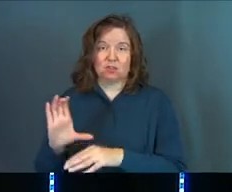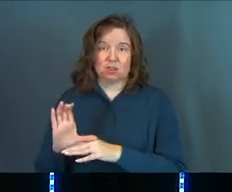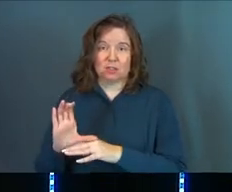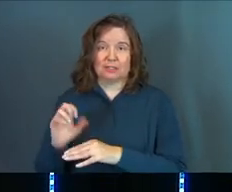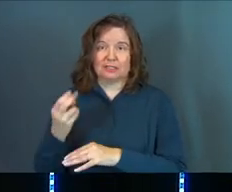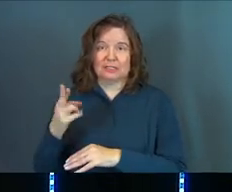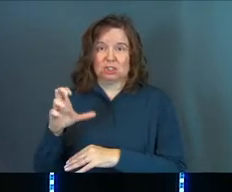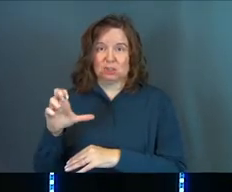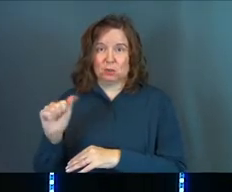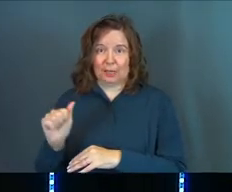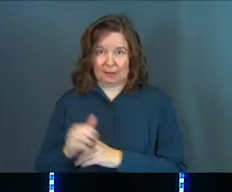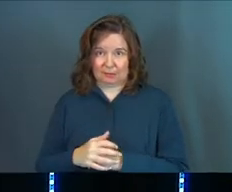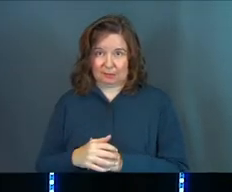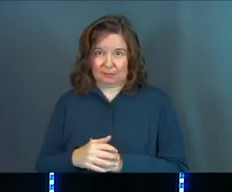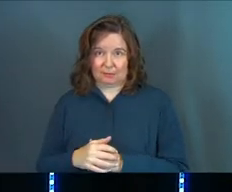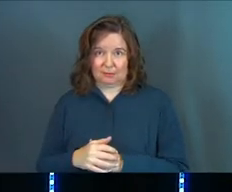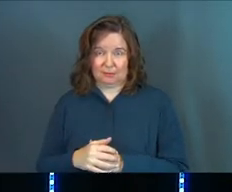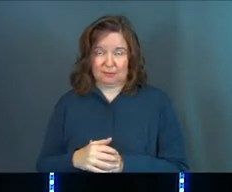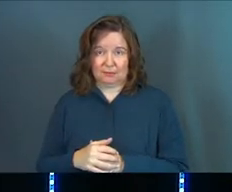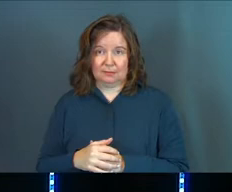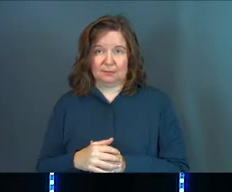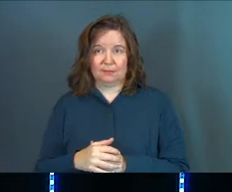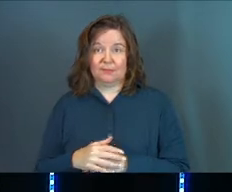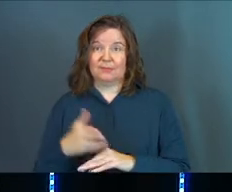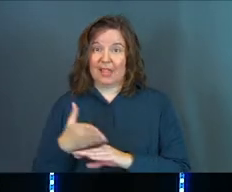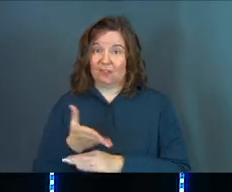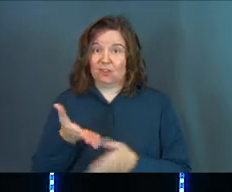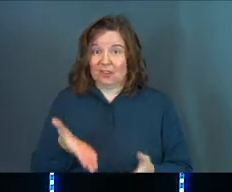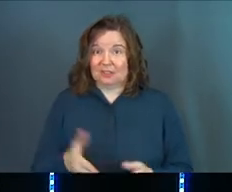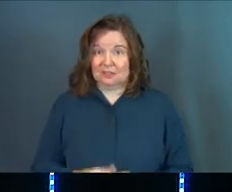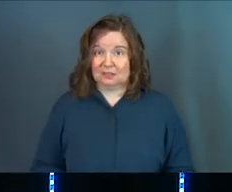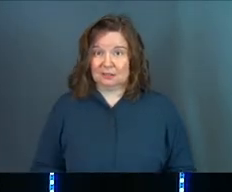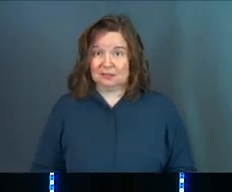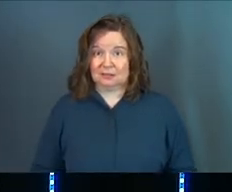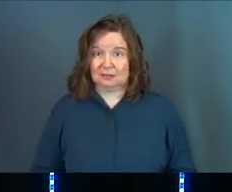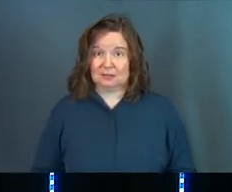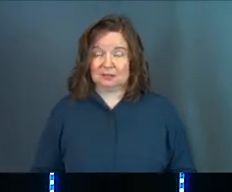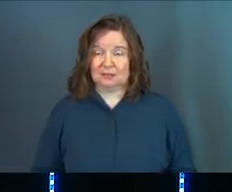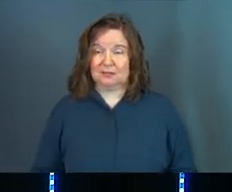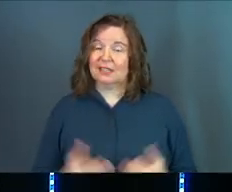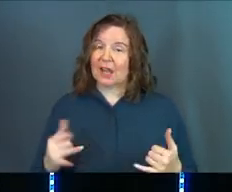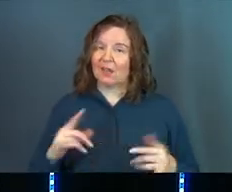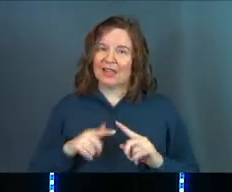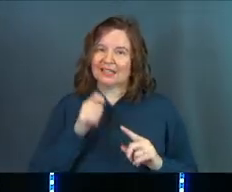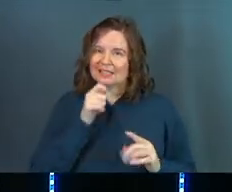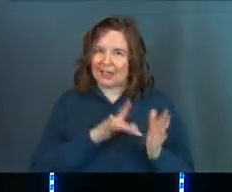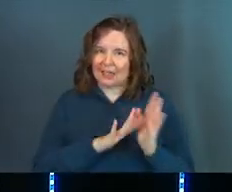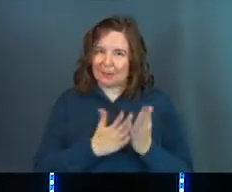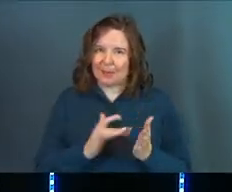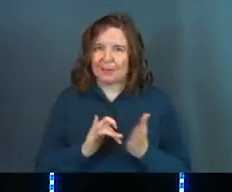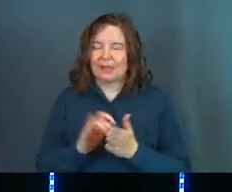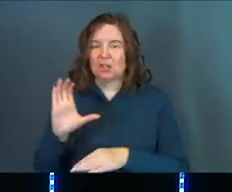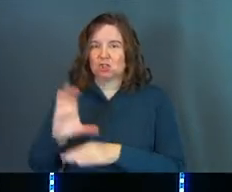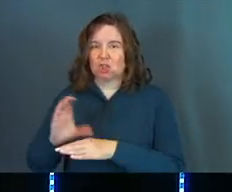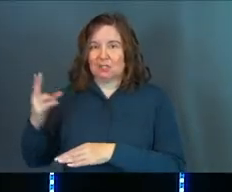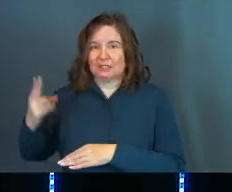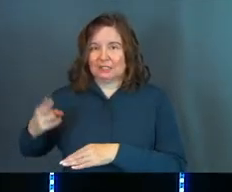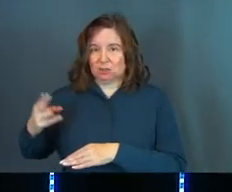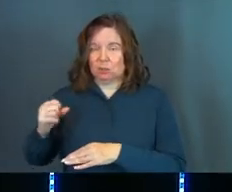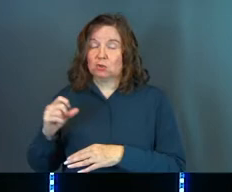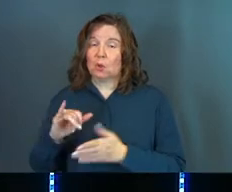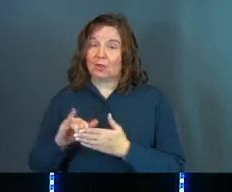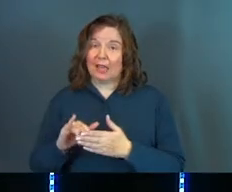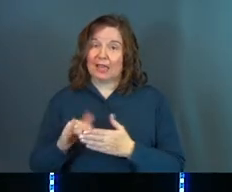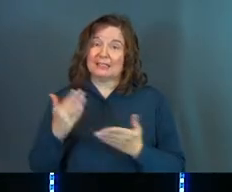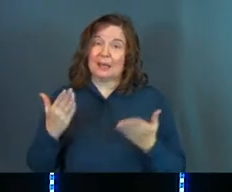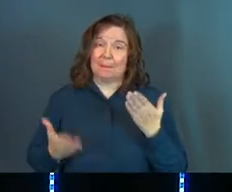in Caesarea after this. Now, that's not the Bible. That's church history. So that's